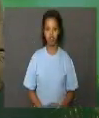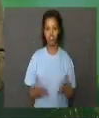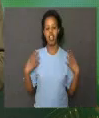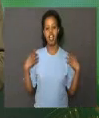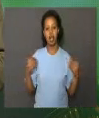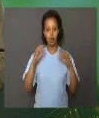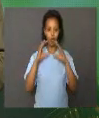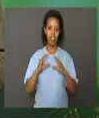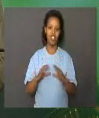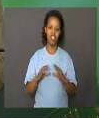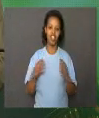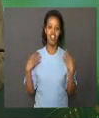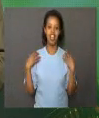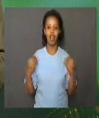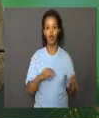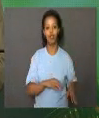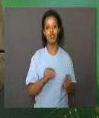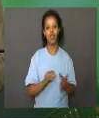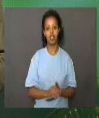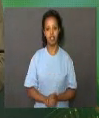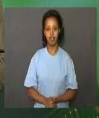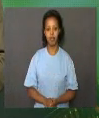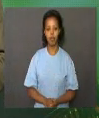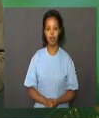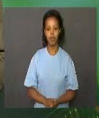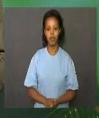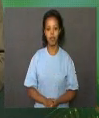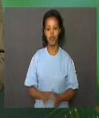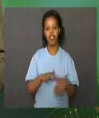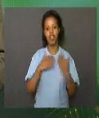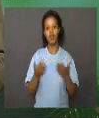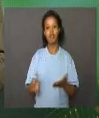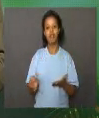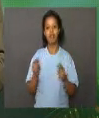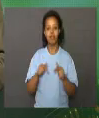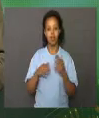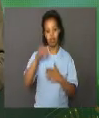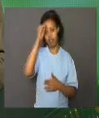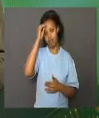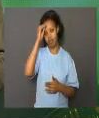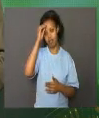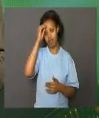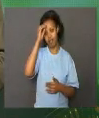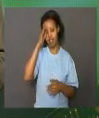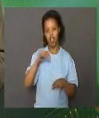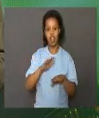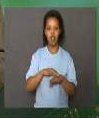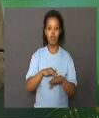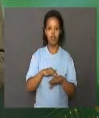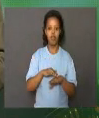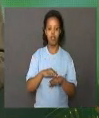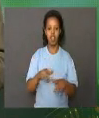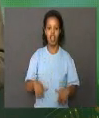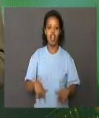Hello, teacher. Hello, students. Welcome to today's lesson on the